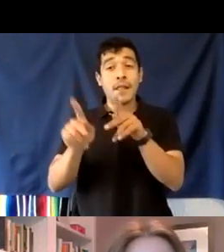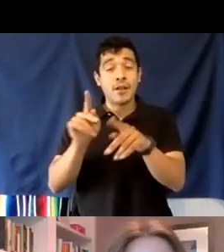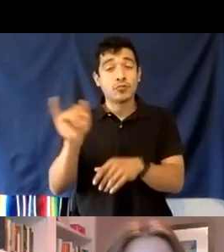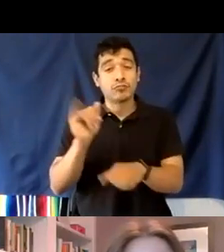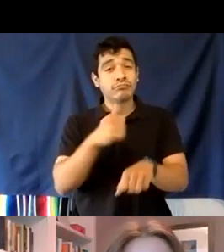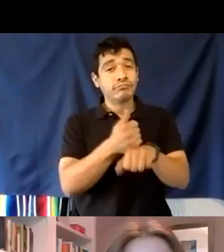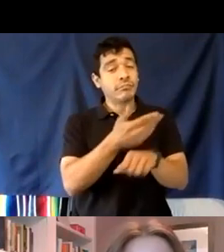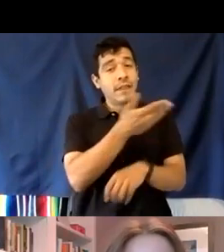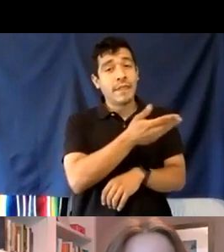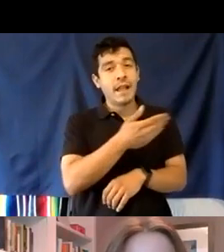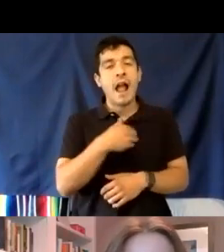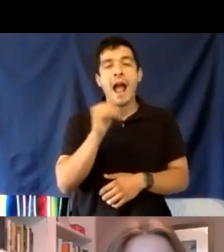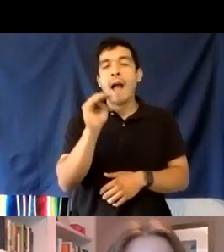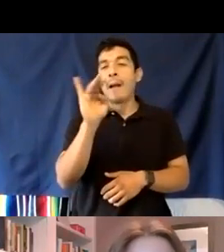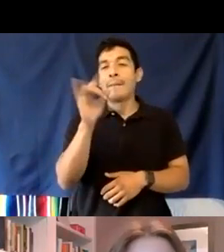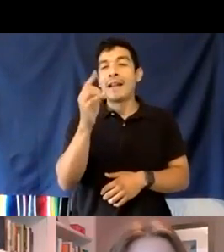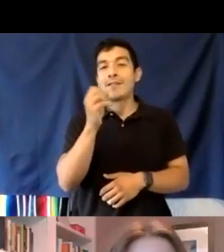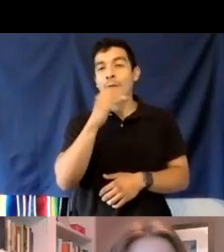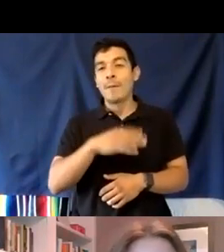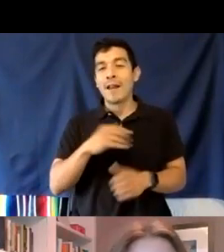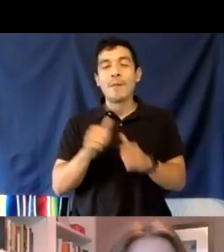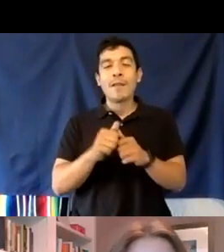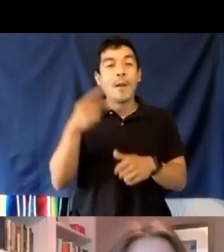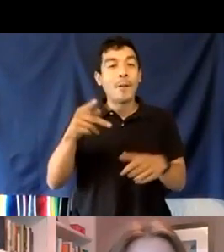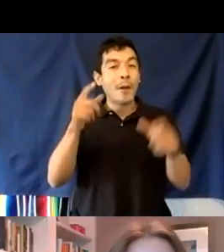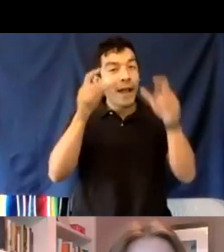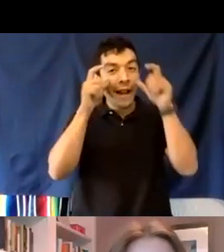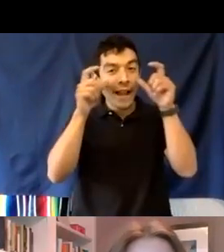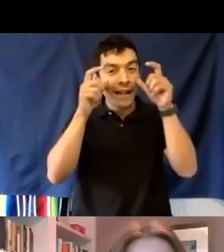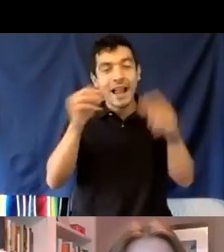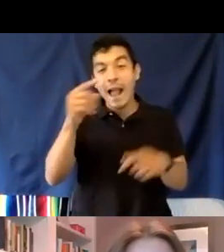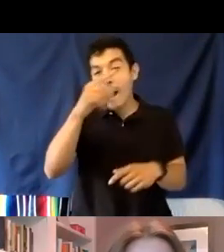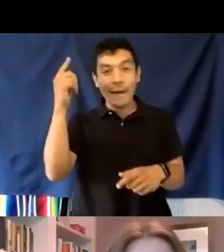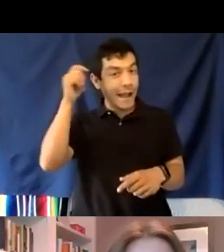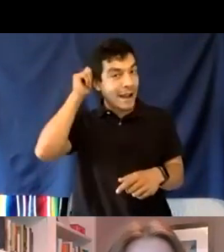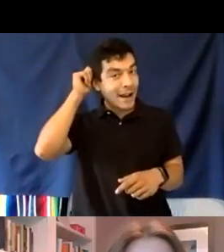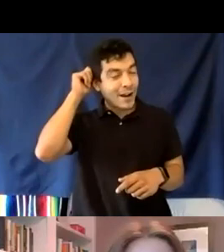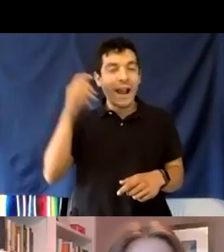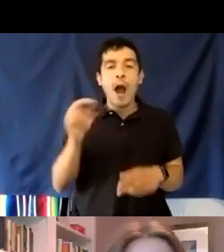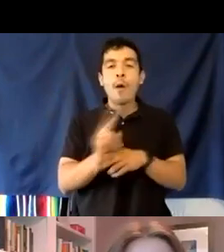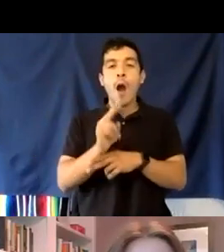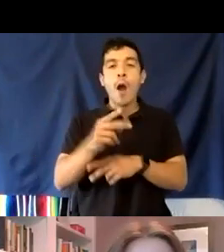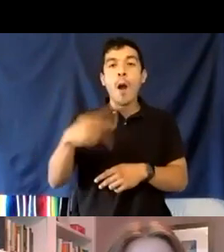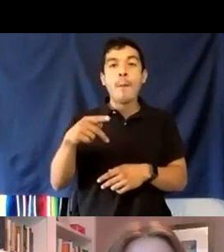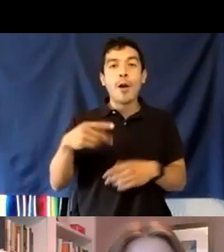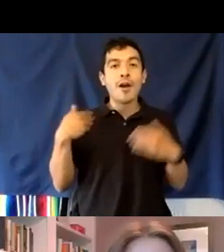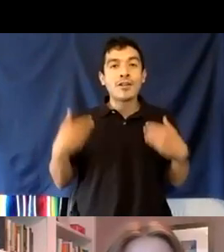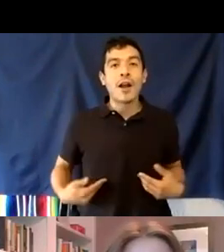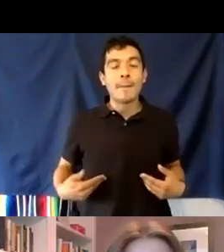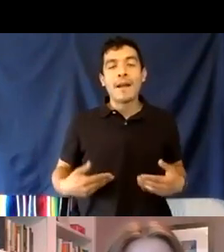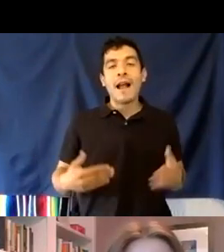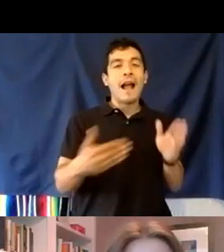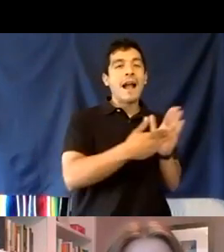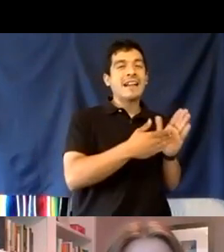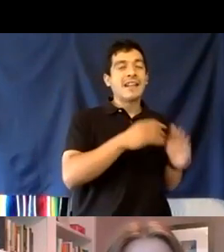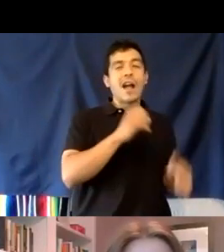I'm a beige woman with purple glasses and black hair, wearing a purple top and against a